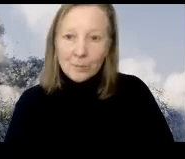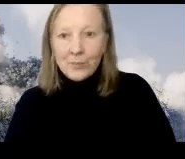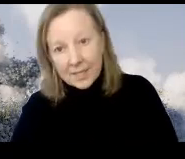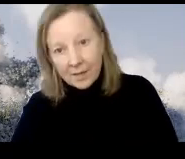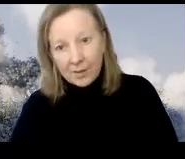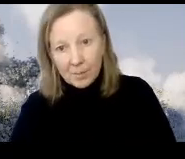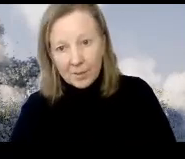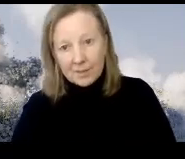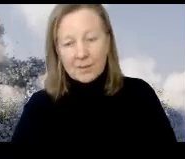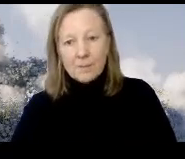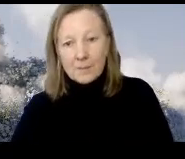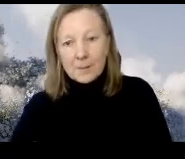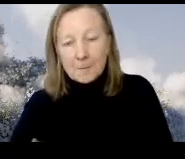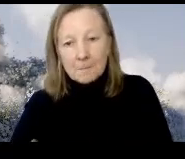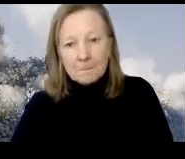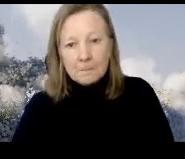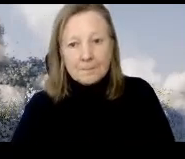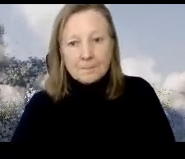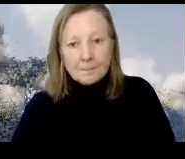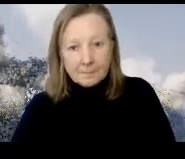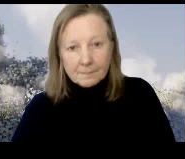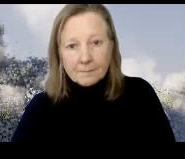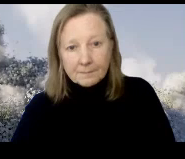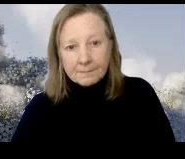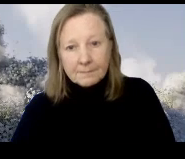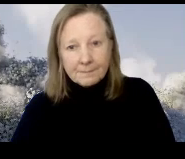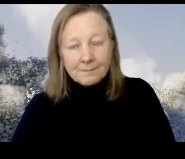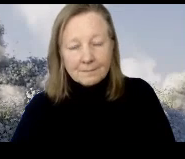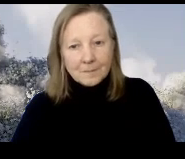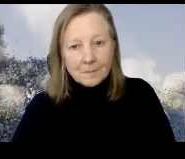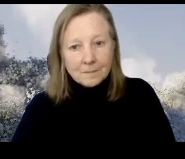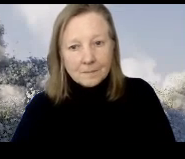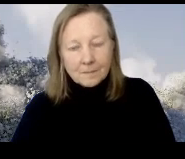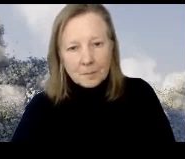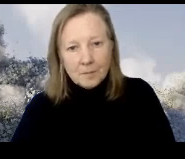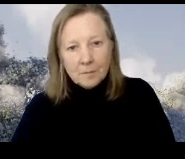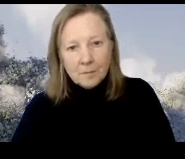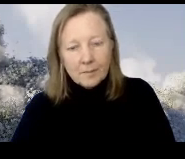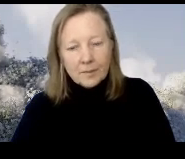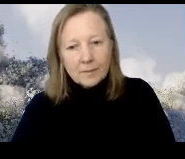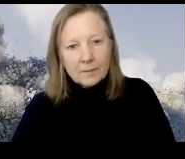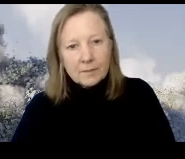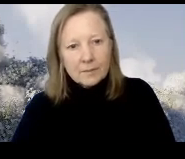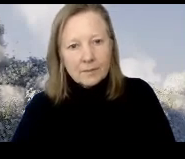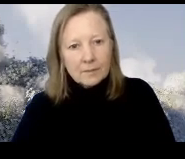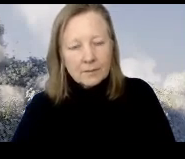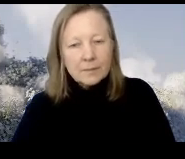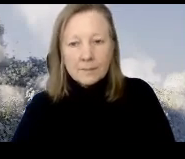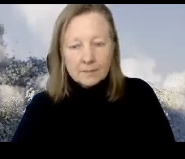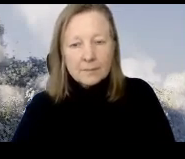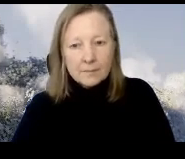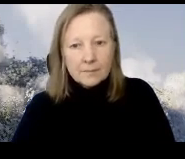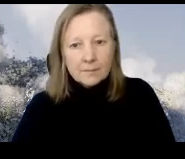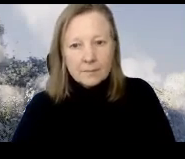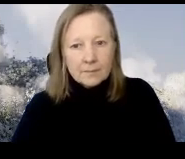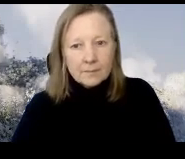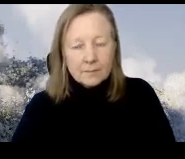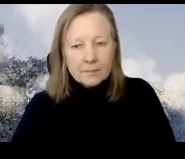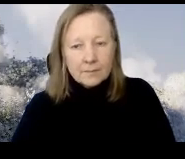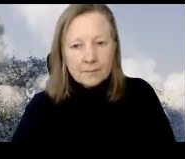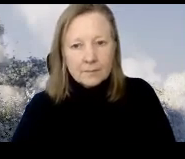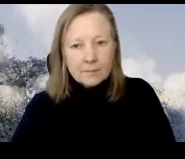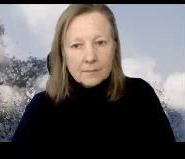you. And it's healthcare based. So Okay, and I want to ask one more question that I took some